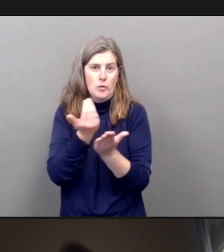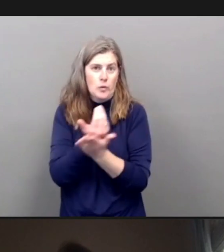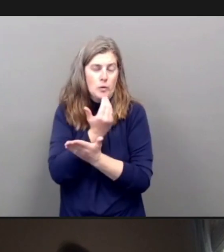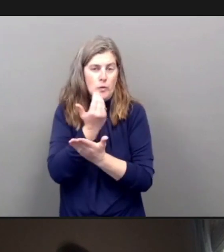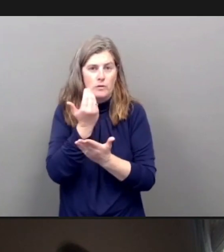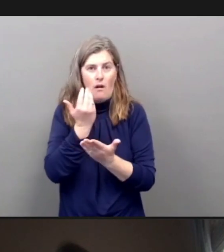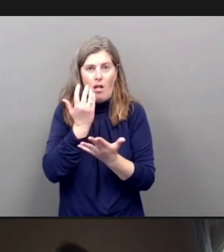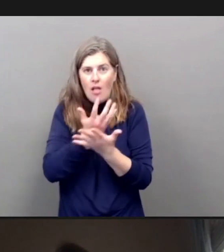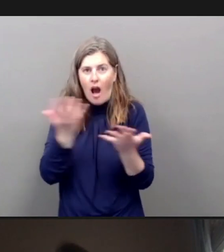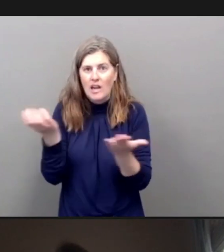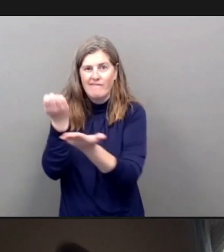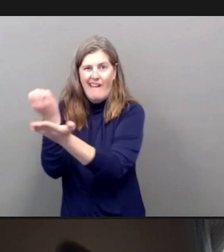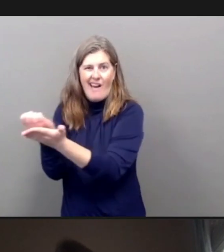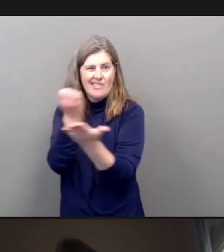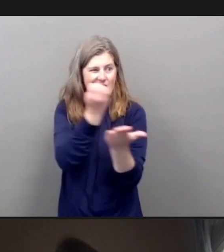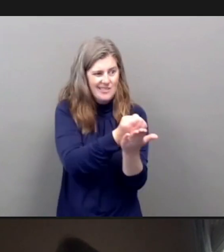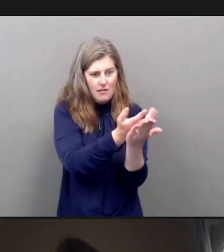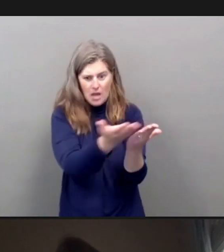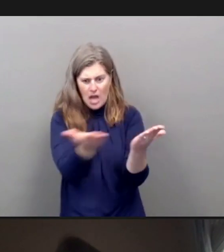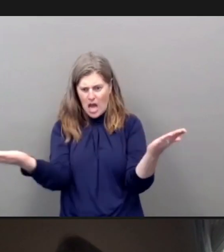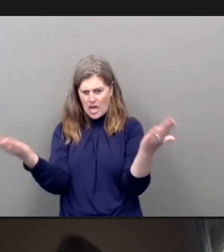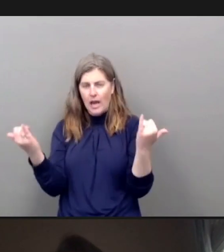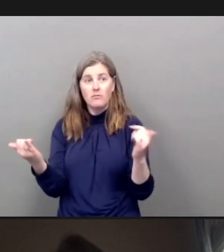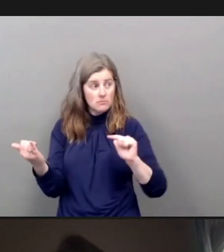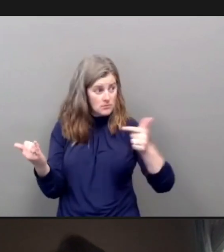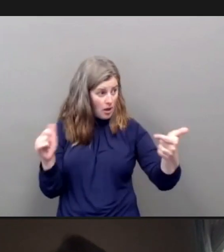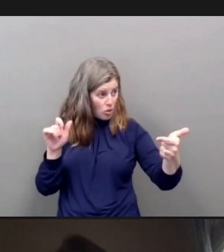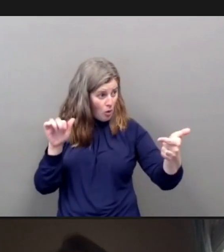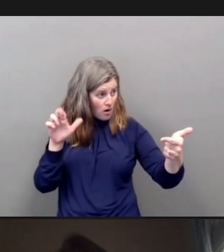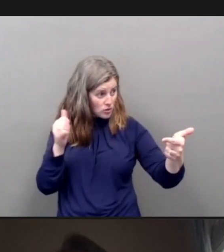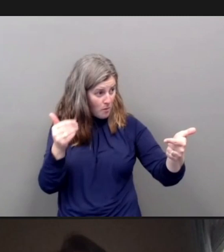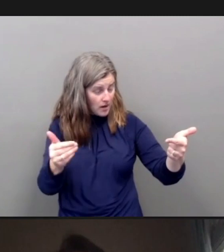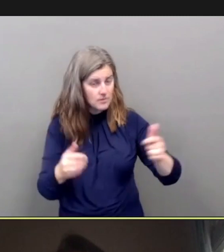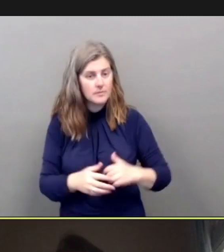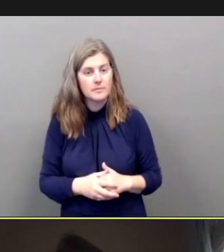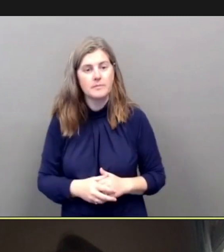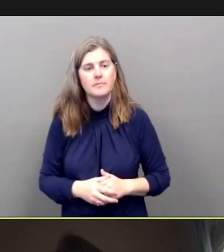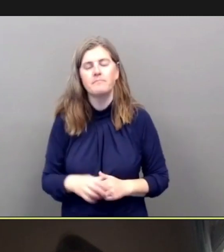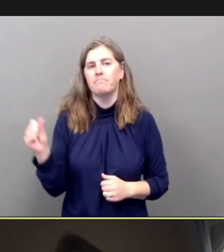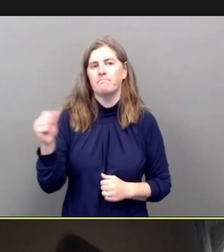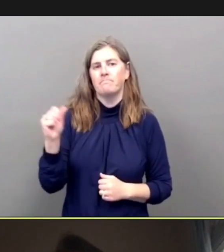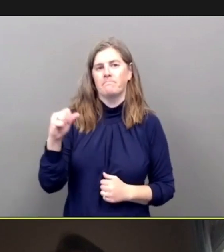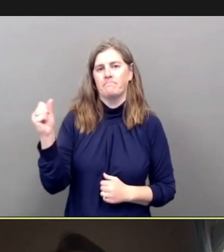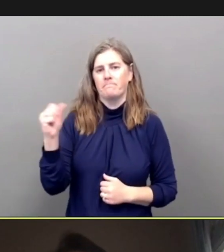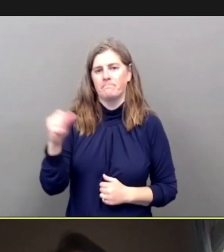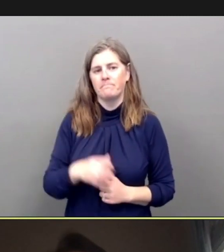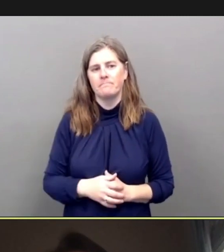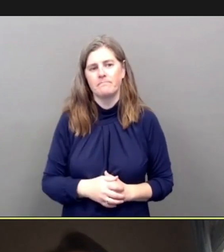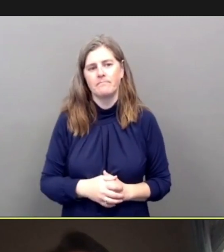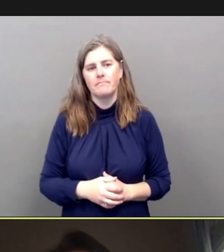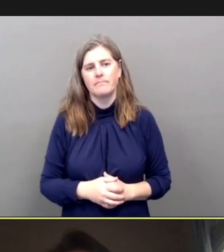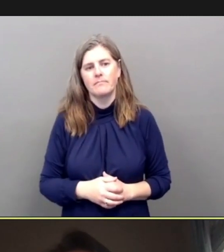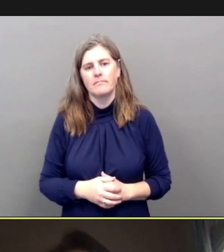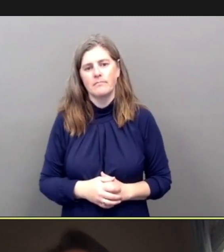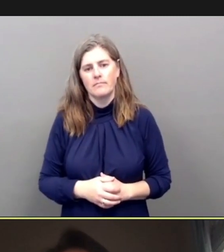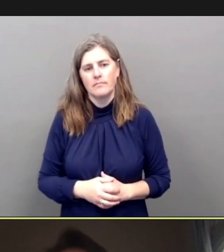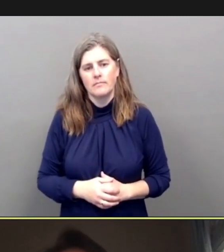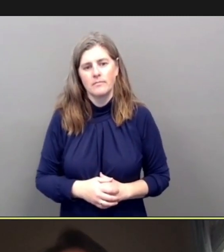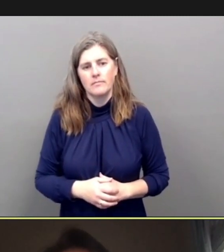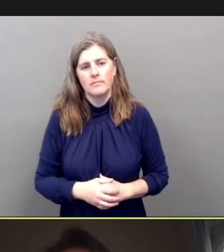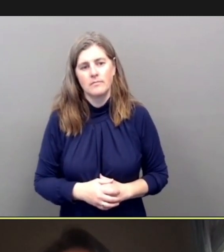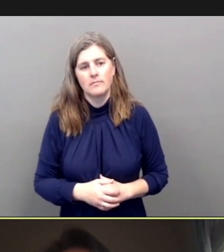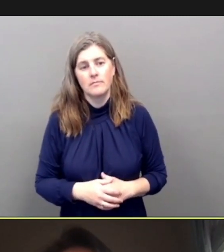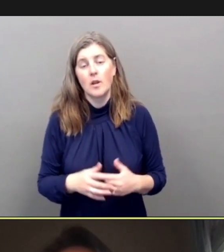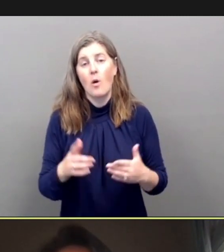lots of evidence out there. So now, Laura, do you want to talk about the rollout plan? Yeah, so I can talk about the rollout plan. So the way